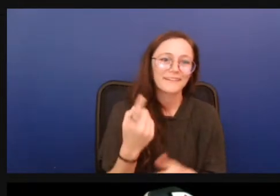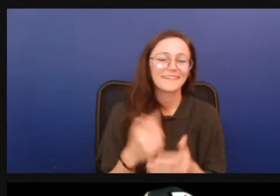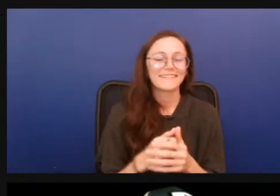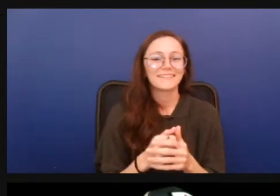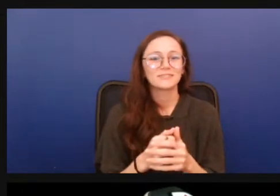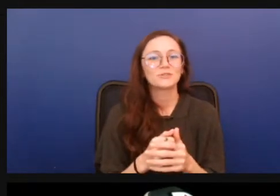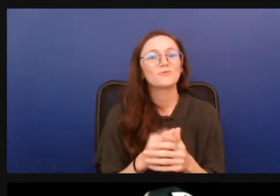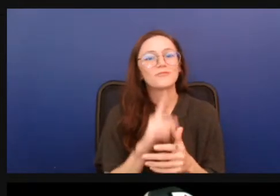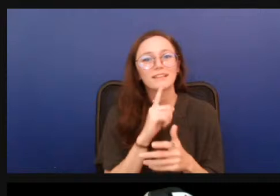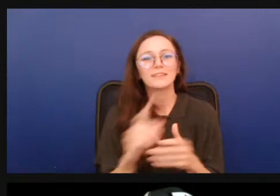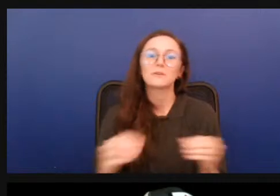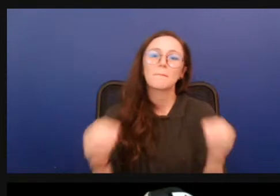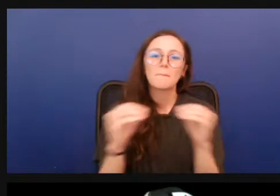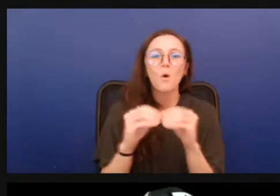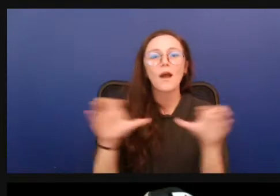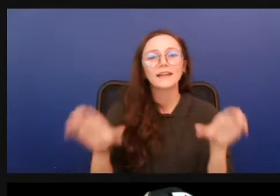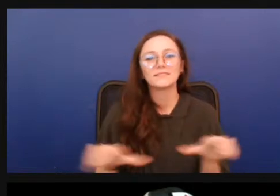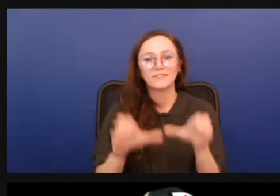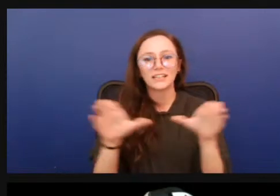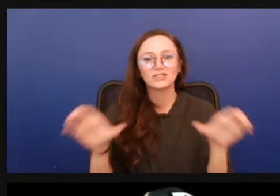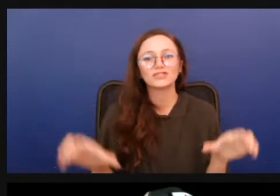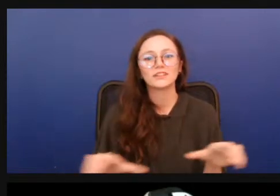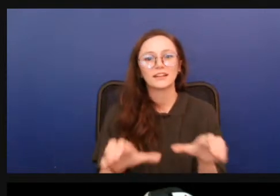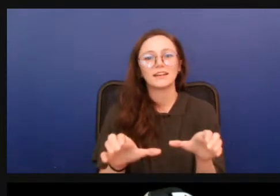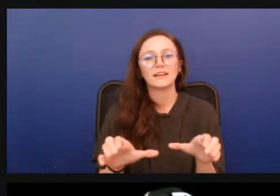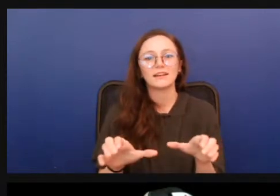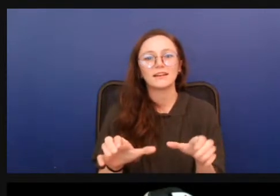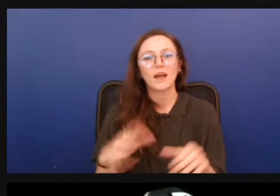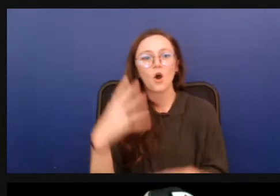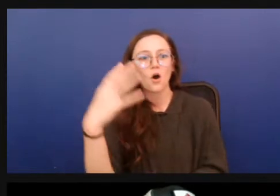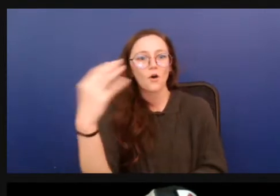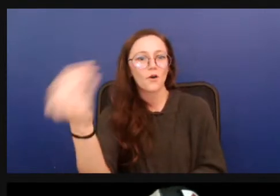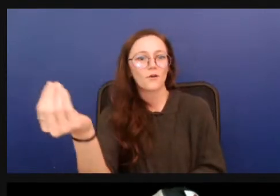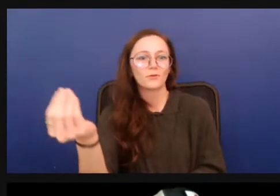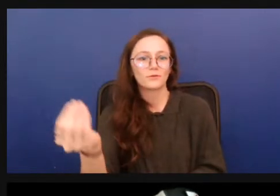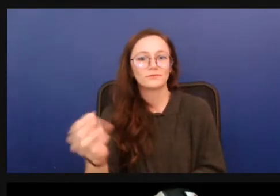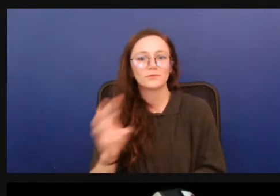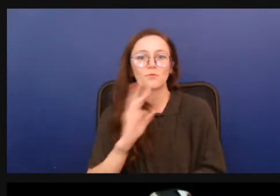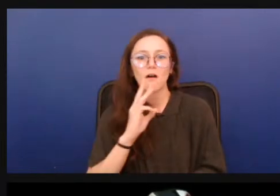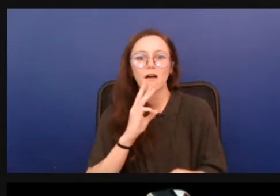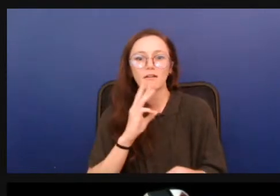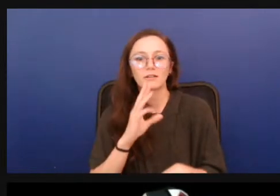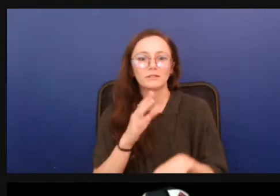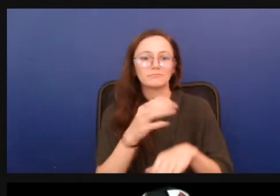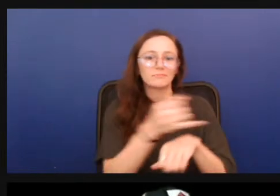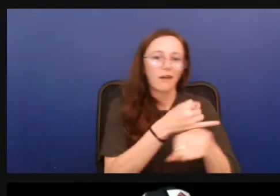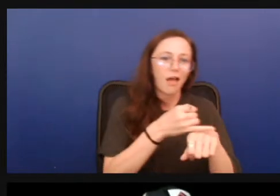structures elsewhere offshore, we might be saying different things based on the data, but we don't see that at all.